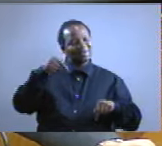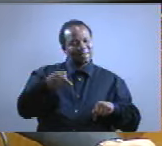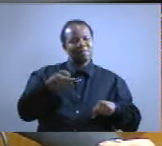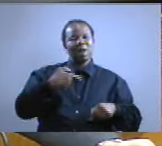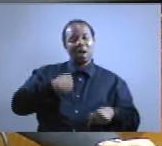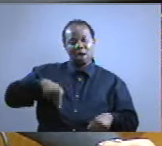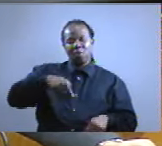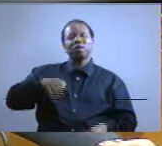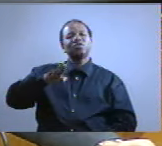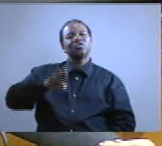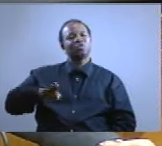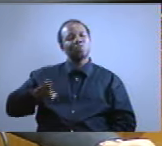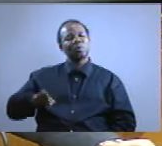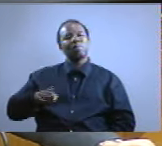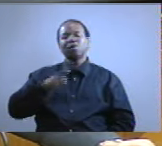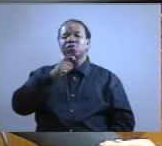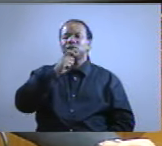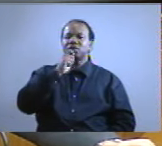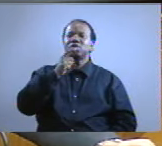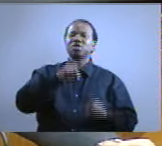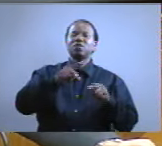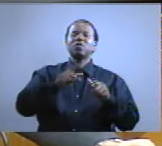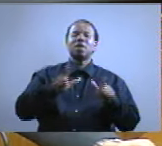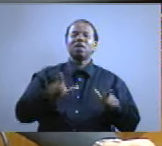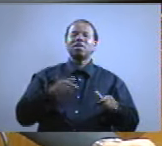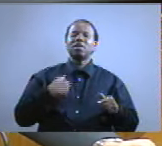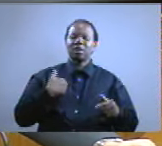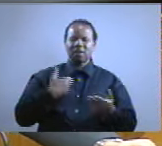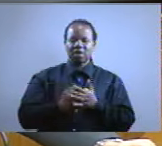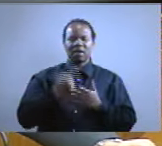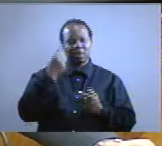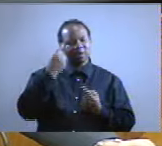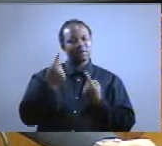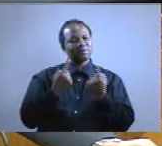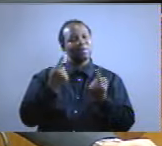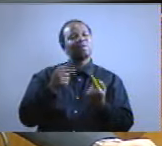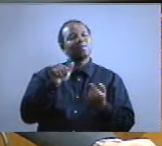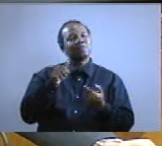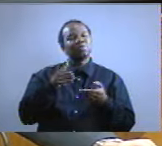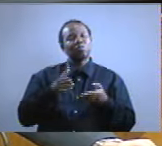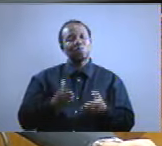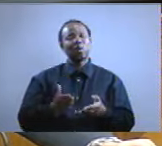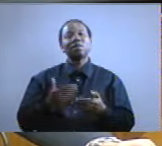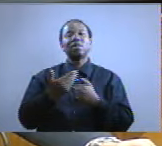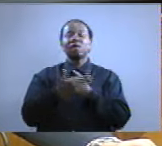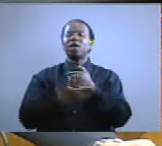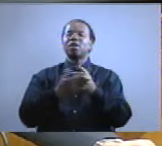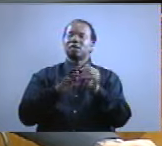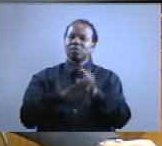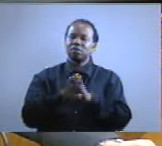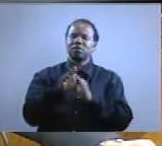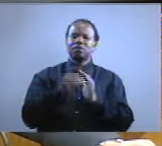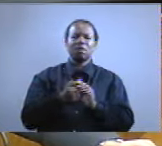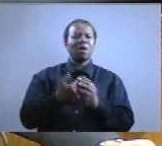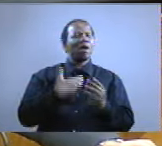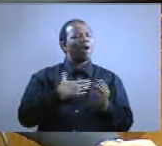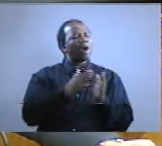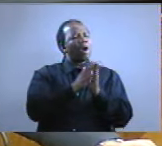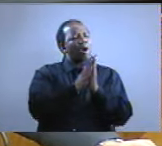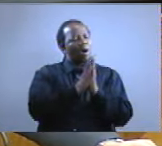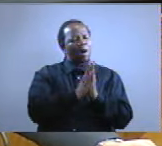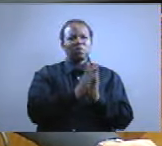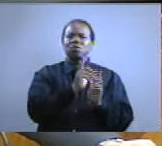different languages. Then we can understand one another. Then we can take our country further. I want to ask you, for once, let's look